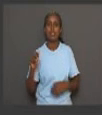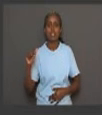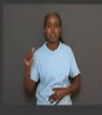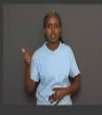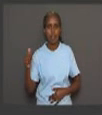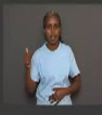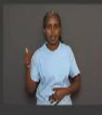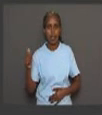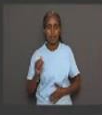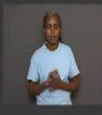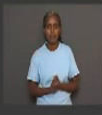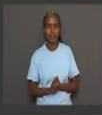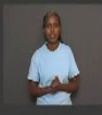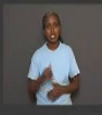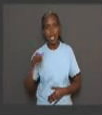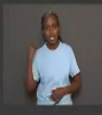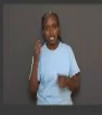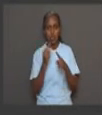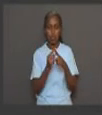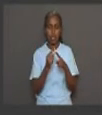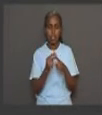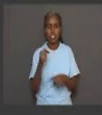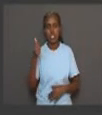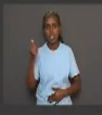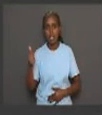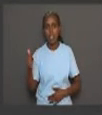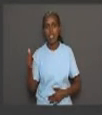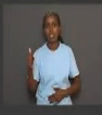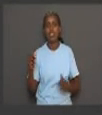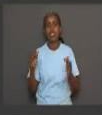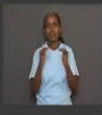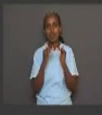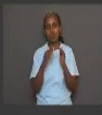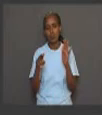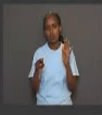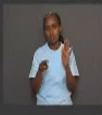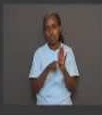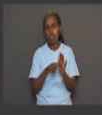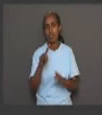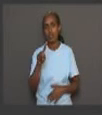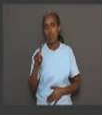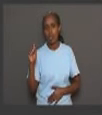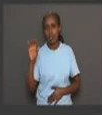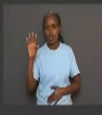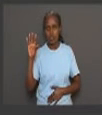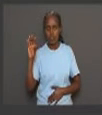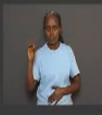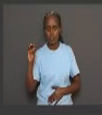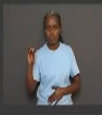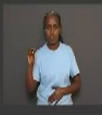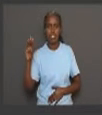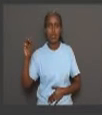1.5 times 10. In other words, a is minus